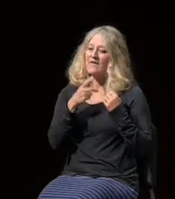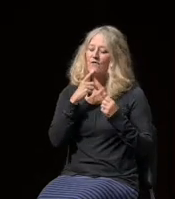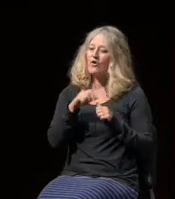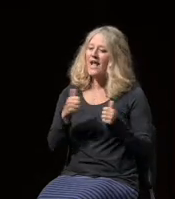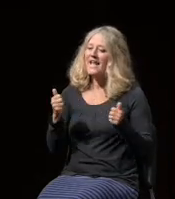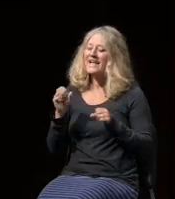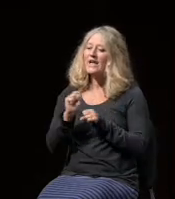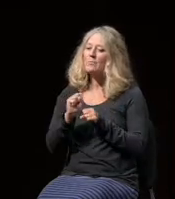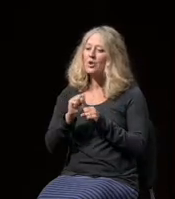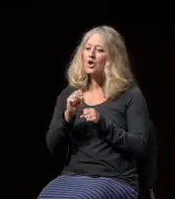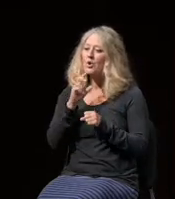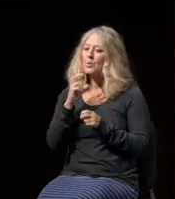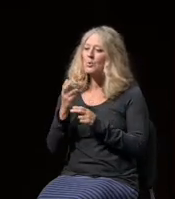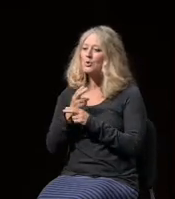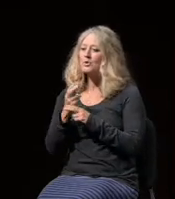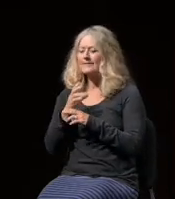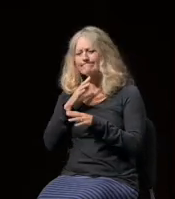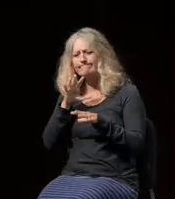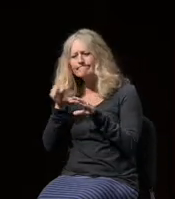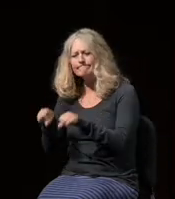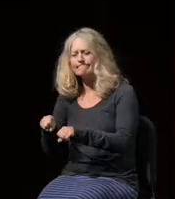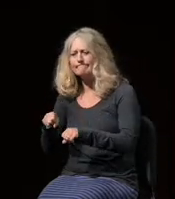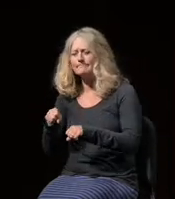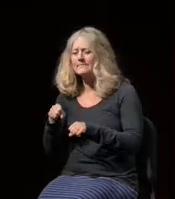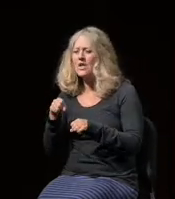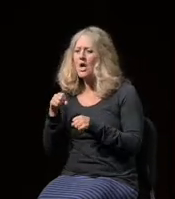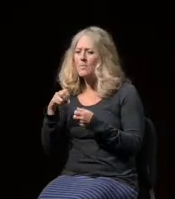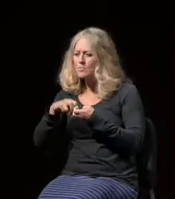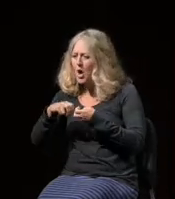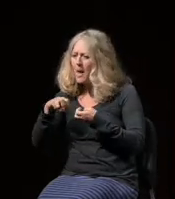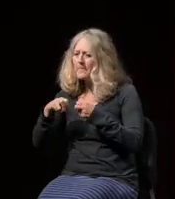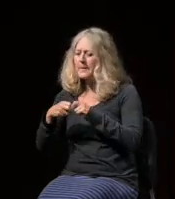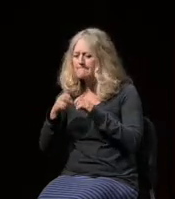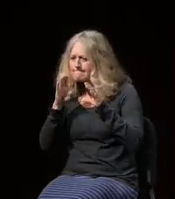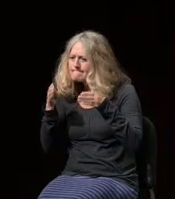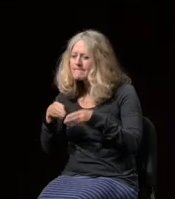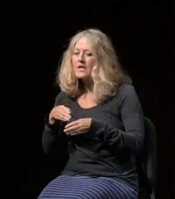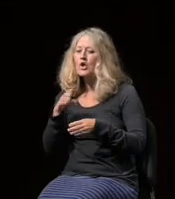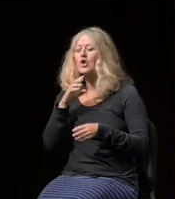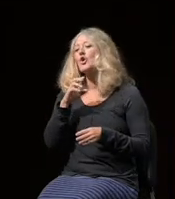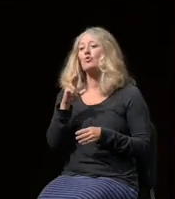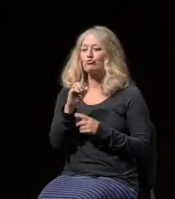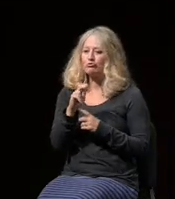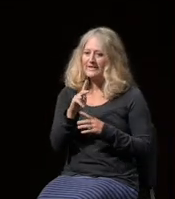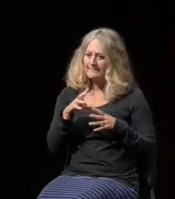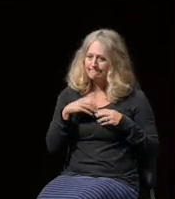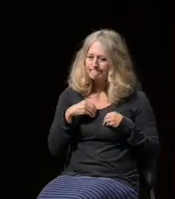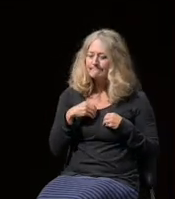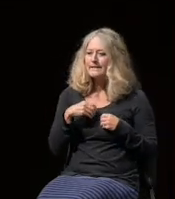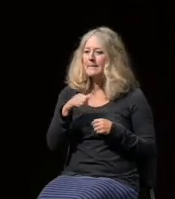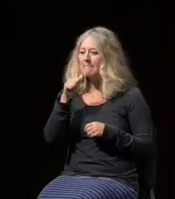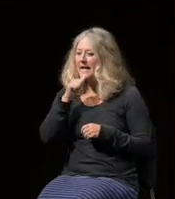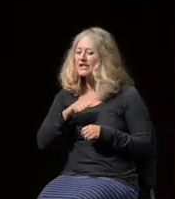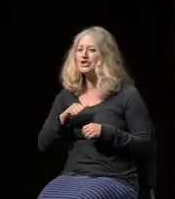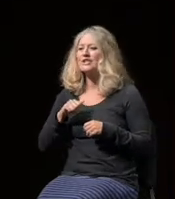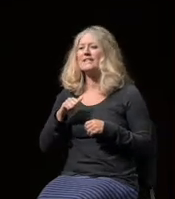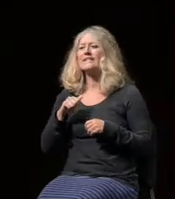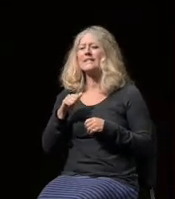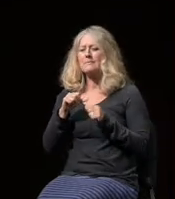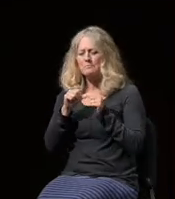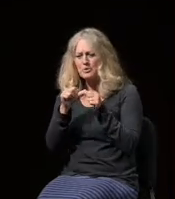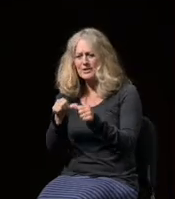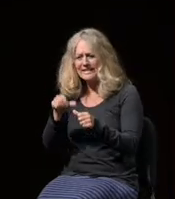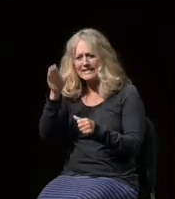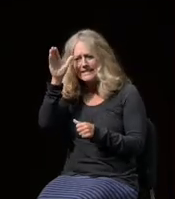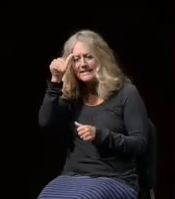skills to tackle a problem, who takes some risk, who is patient and persistent, and who achieves a result that